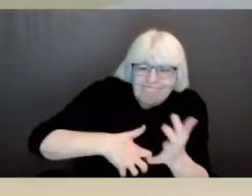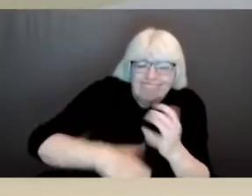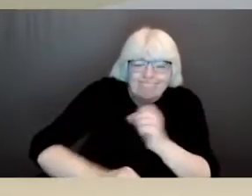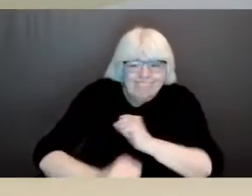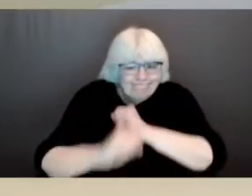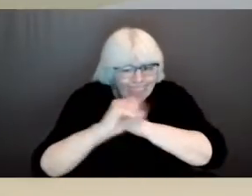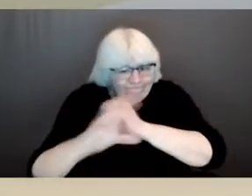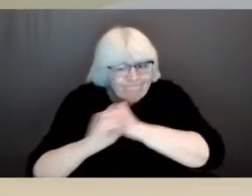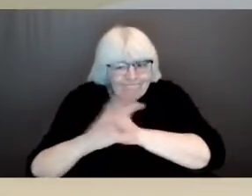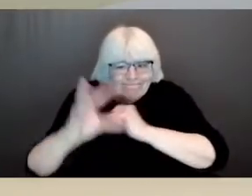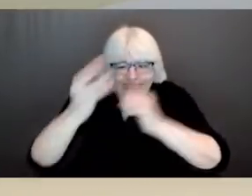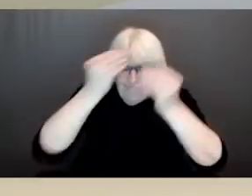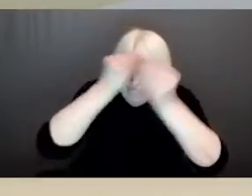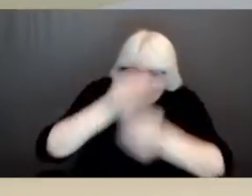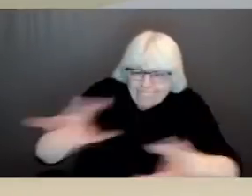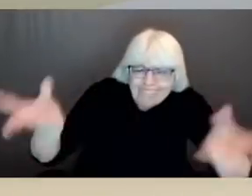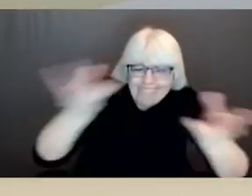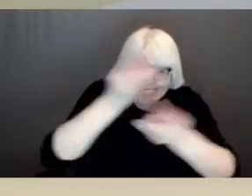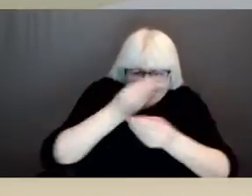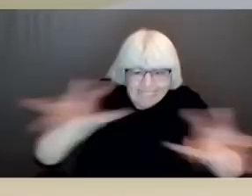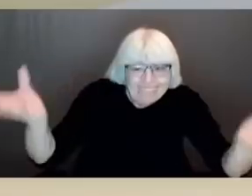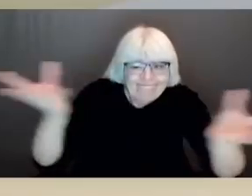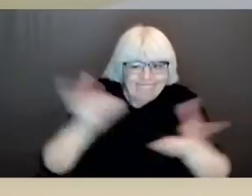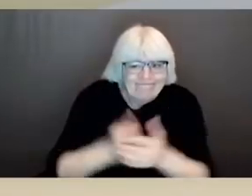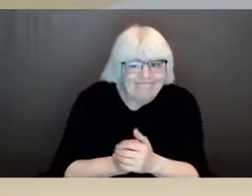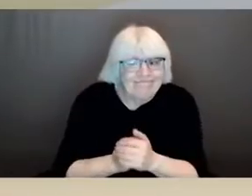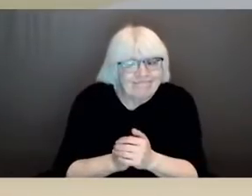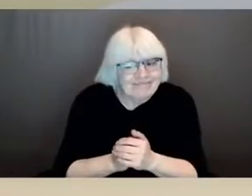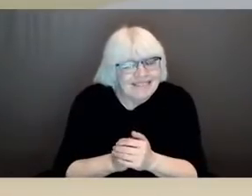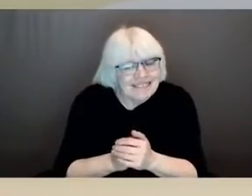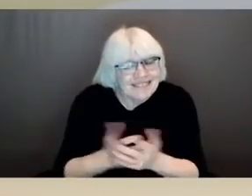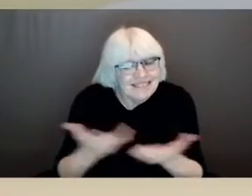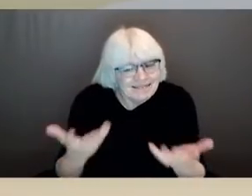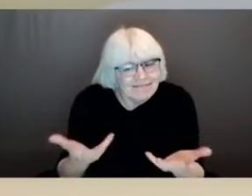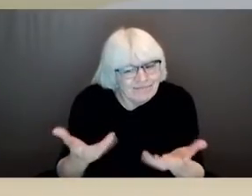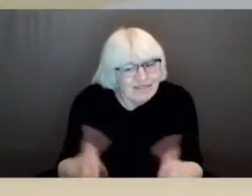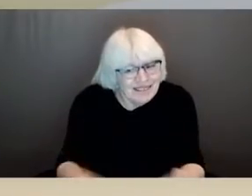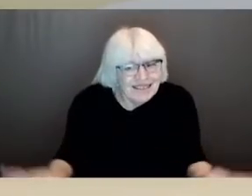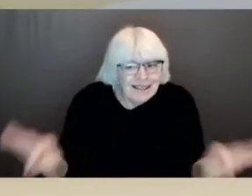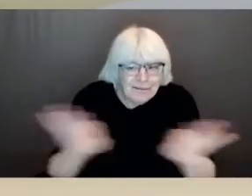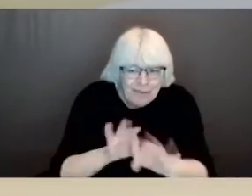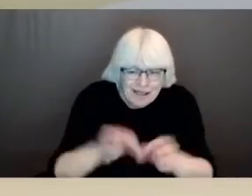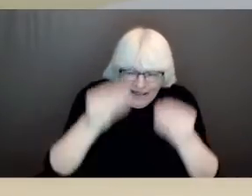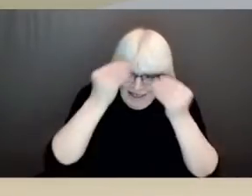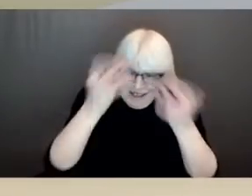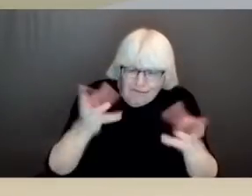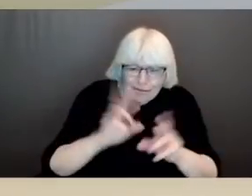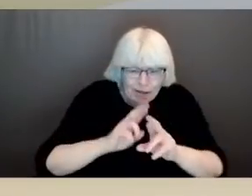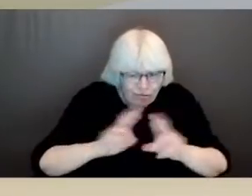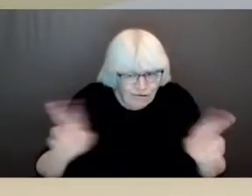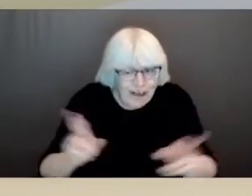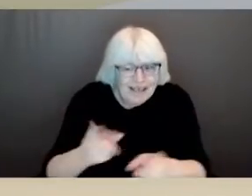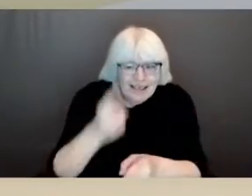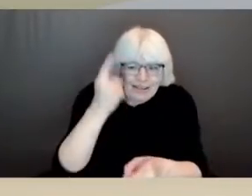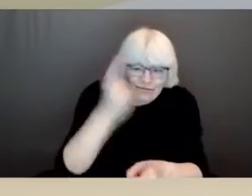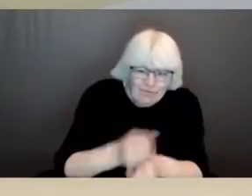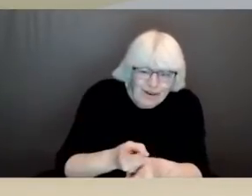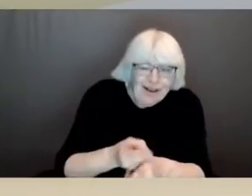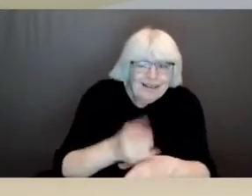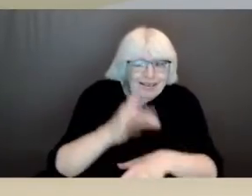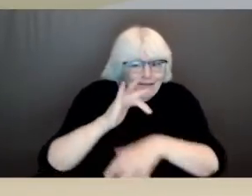And that's whether we are trying to make sure that the information's available in multiple languages, whether